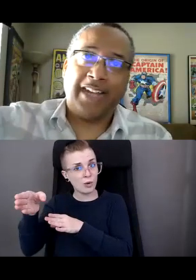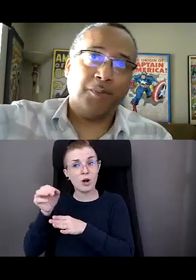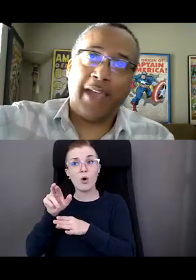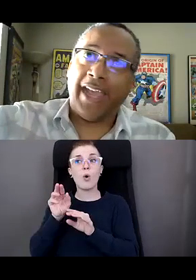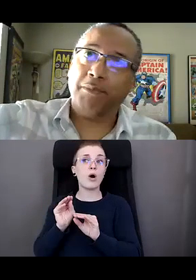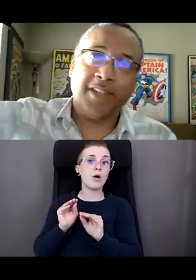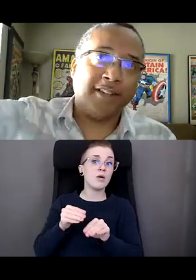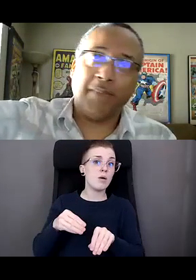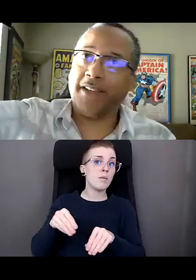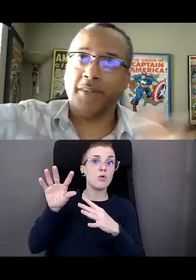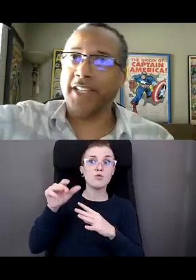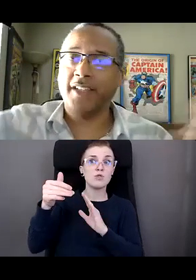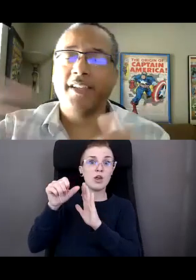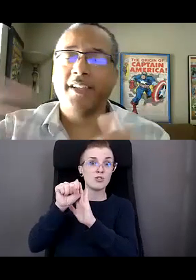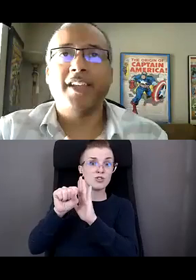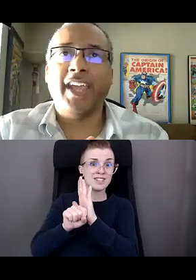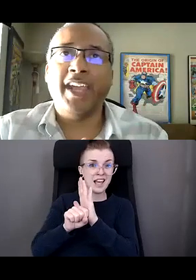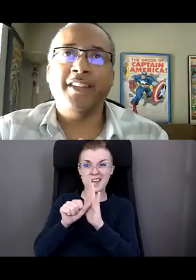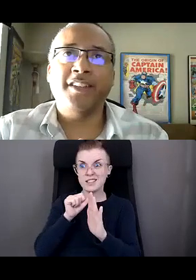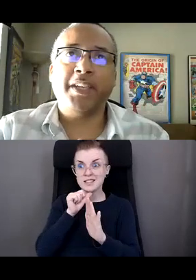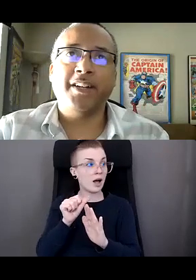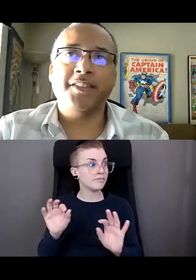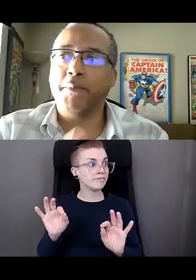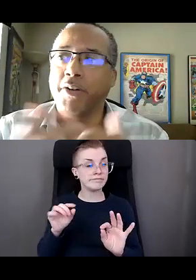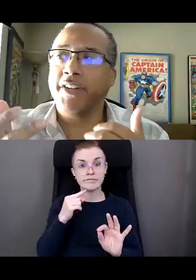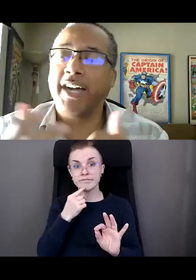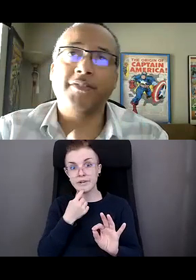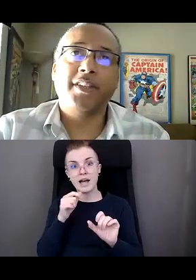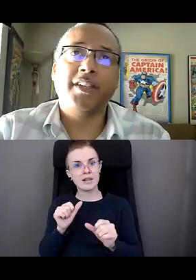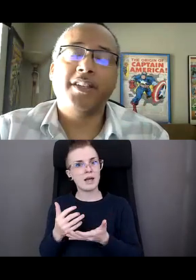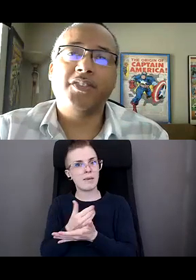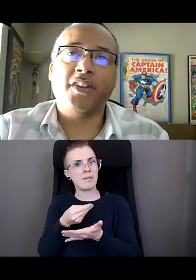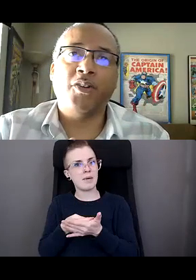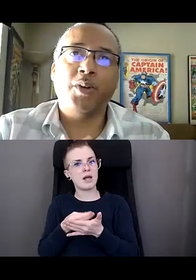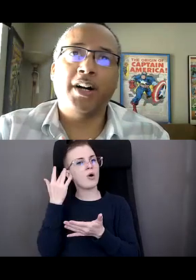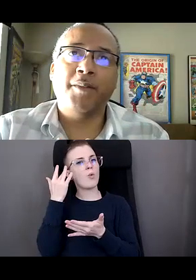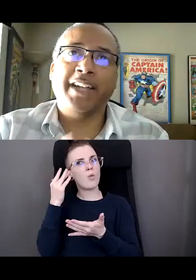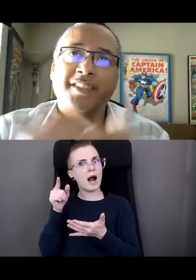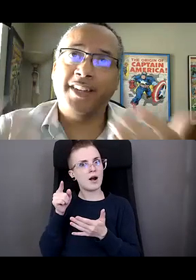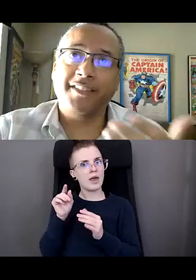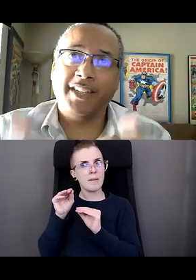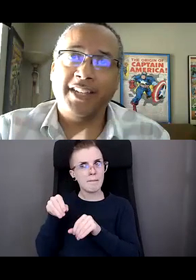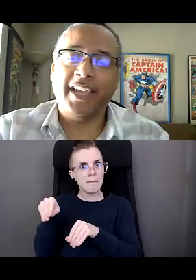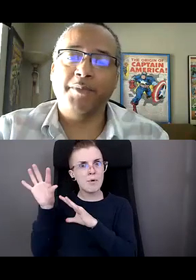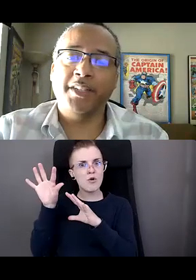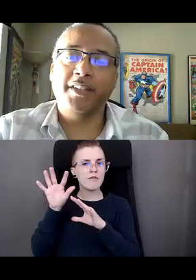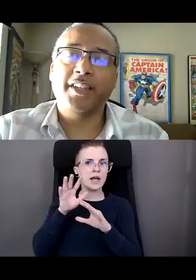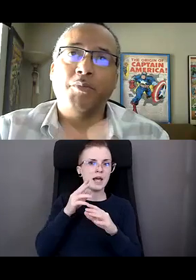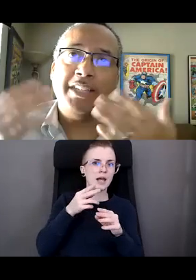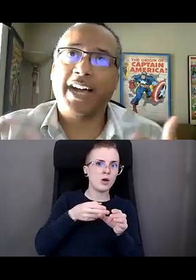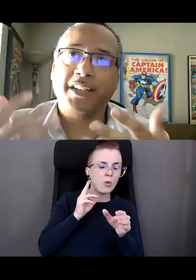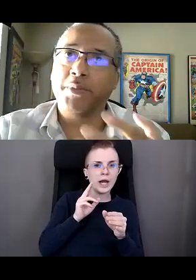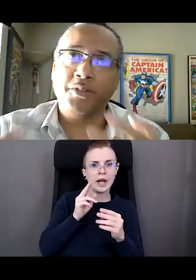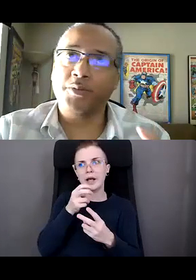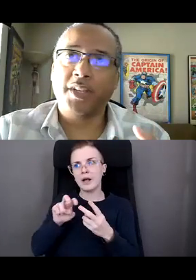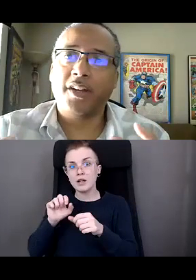it's not as bad, but they can make money. And it's because they're burning out. So that's another thing that's happening when